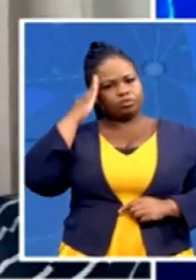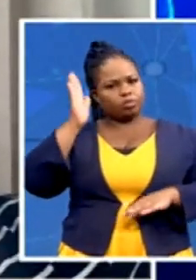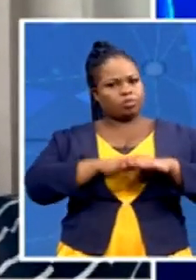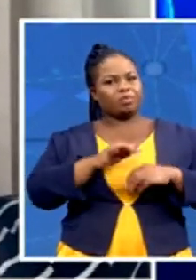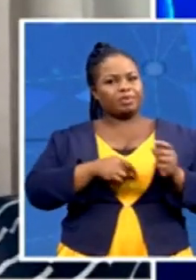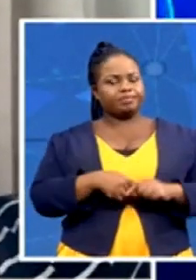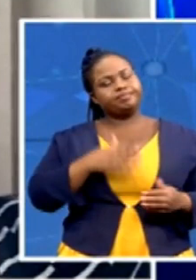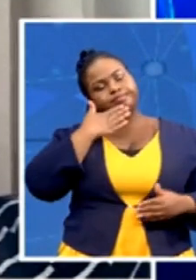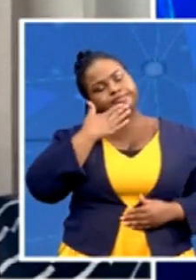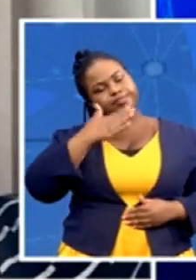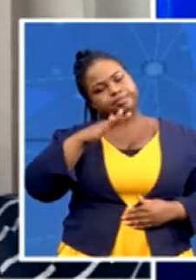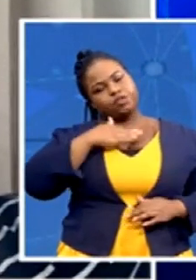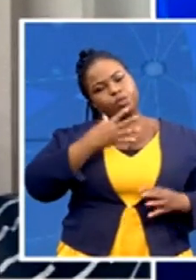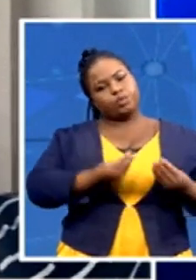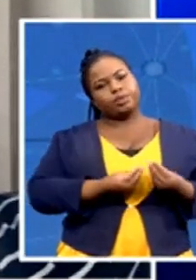to the agenda.